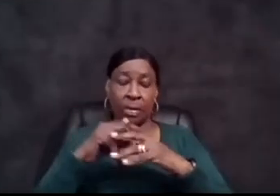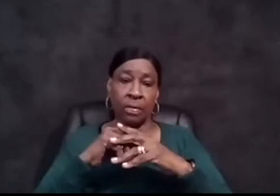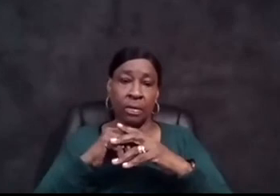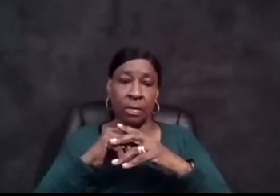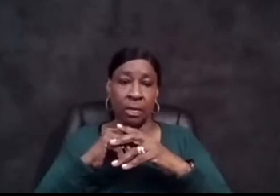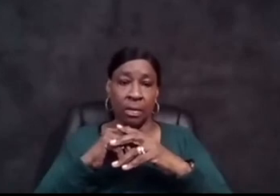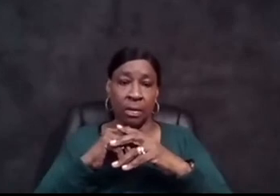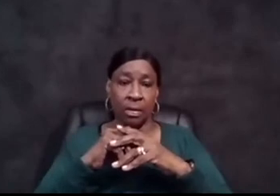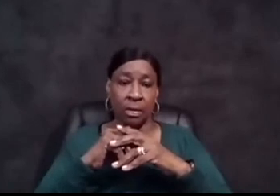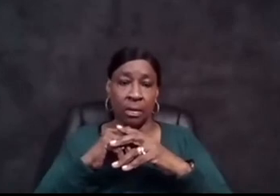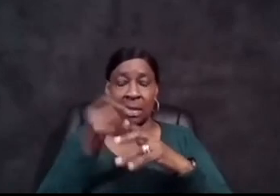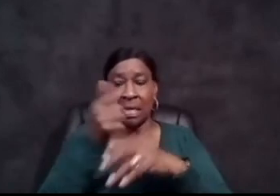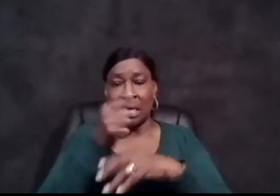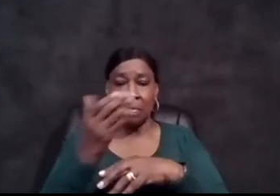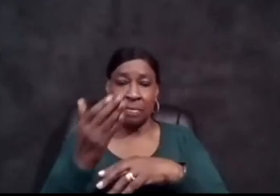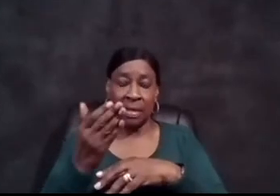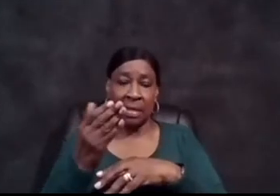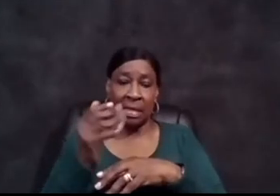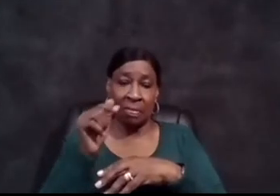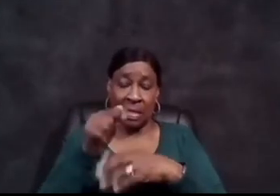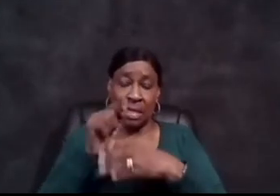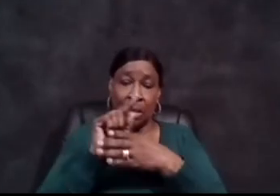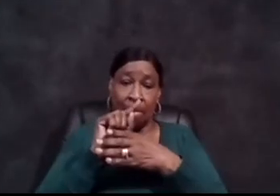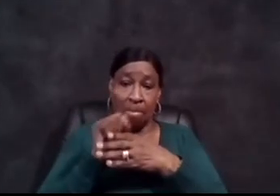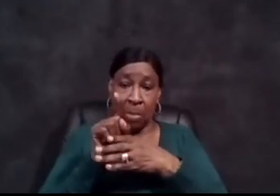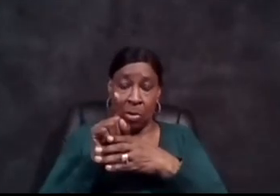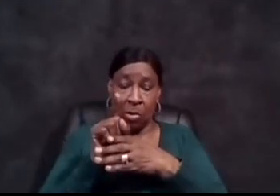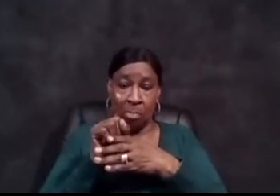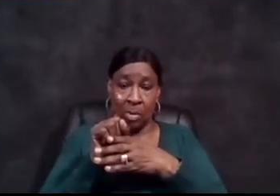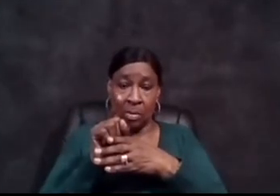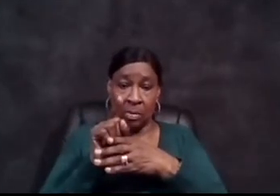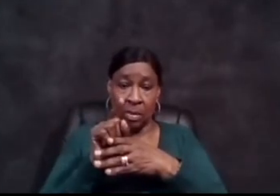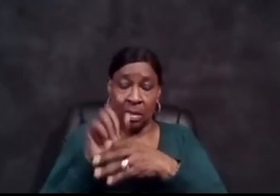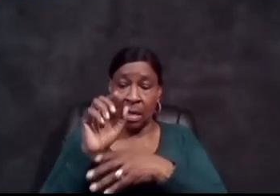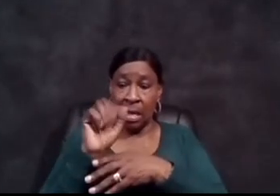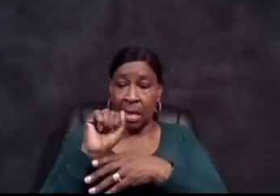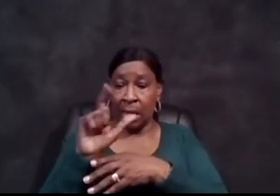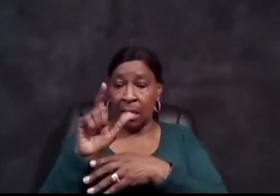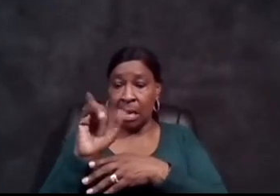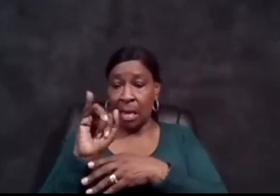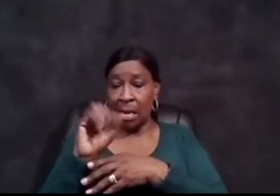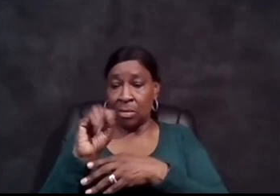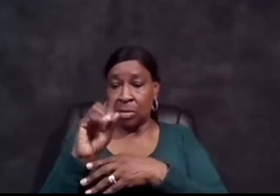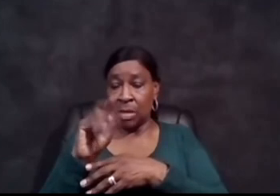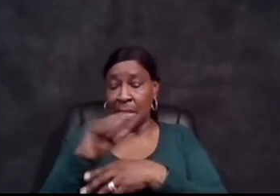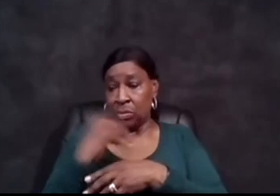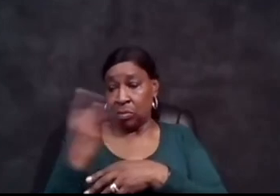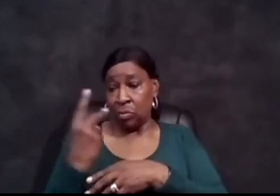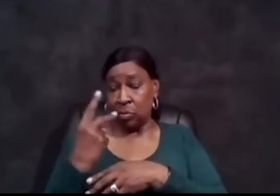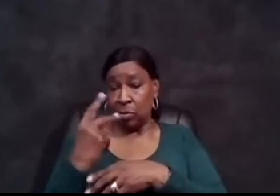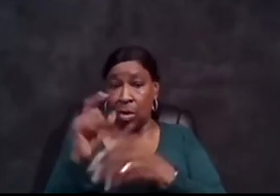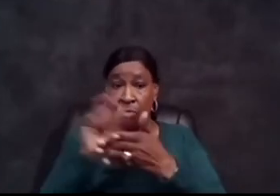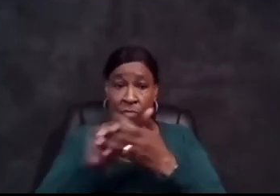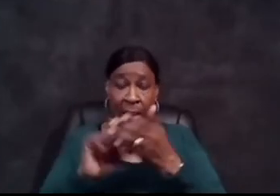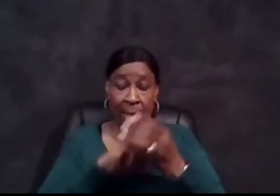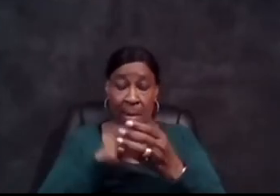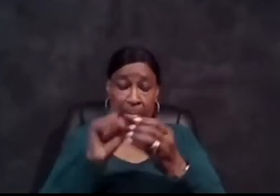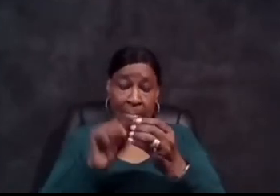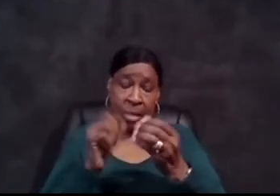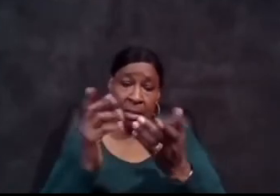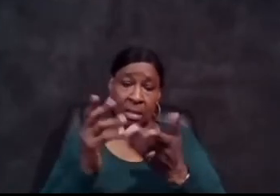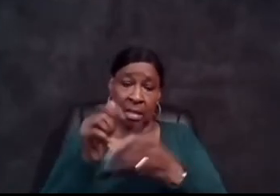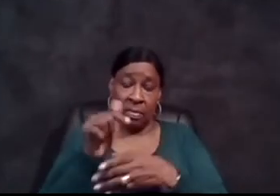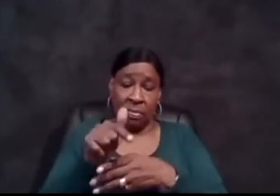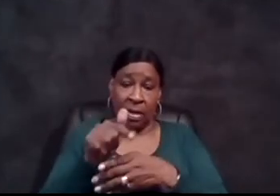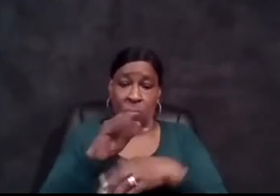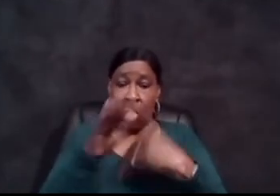you know, if anything, these moments of reform that Alison and I were writing about were ones that there were all